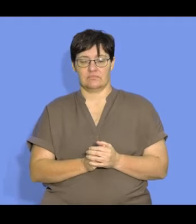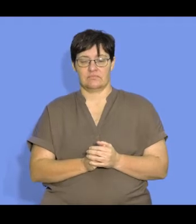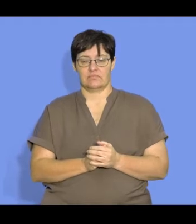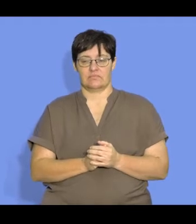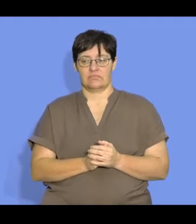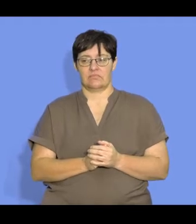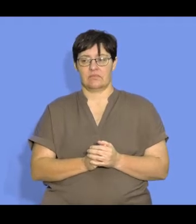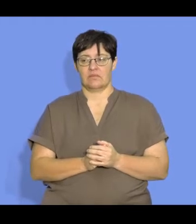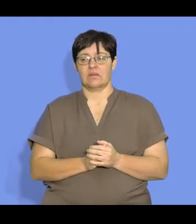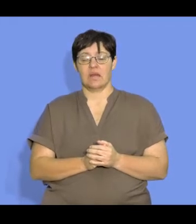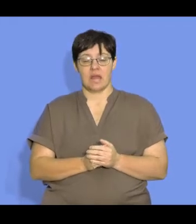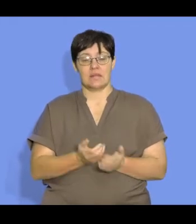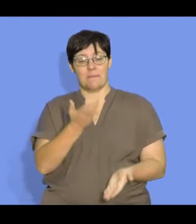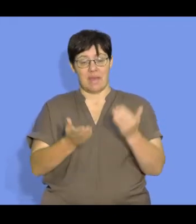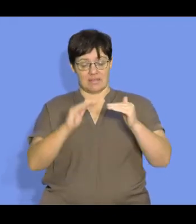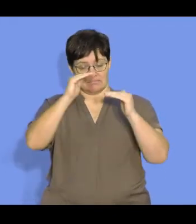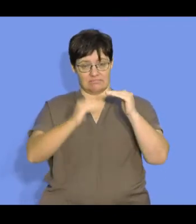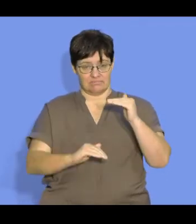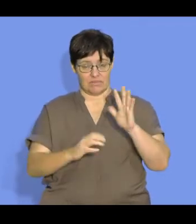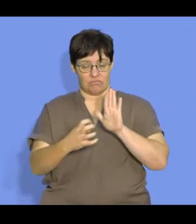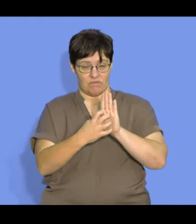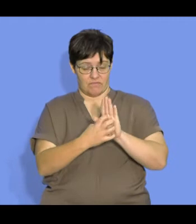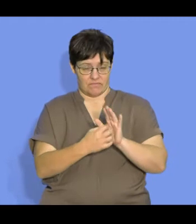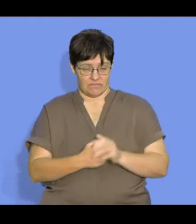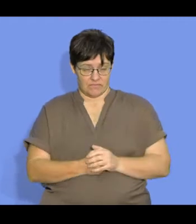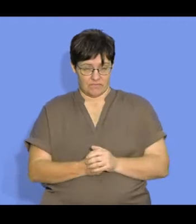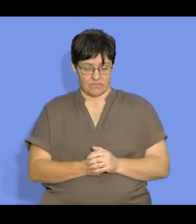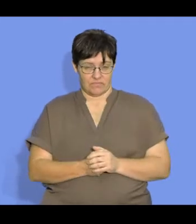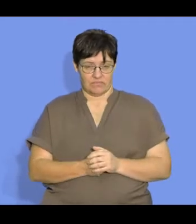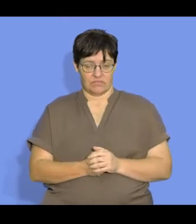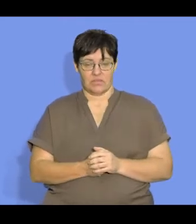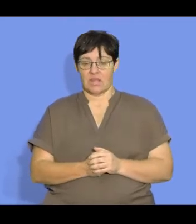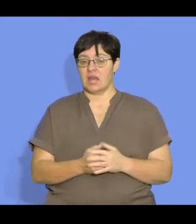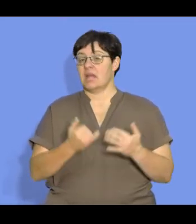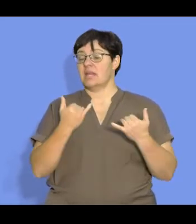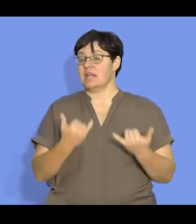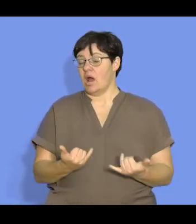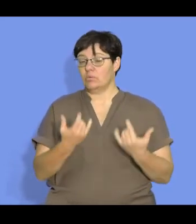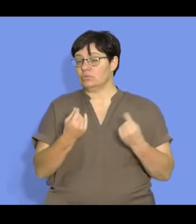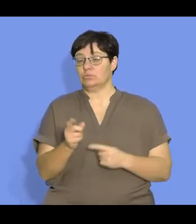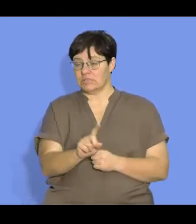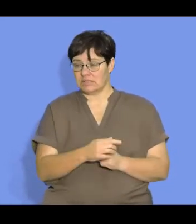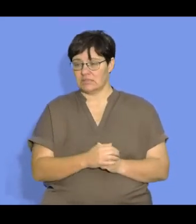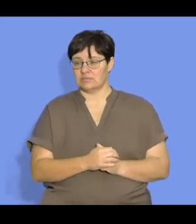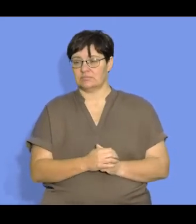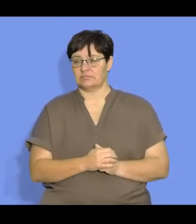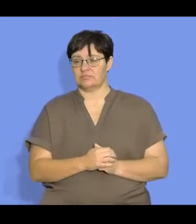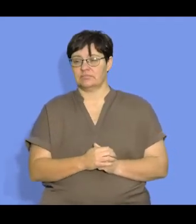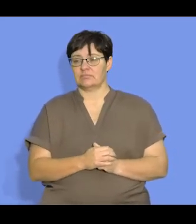decline in our mass graph. So now we're going to take the time to look at